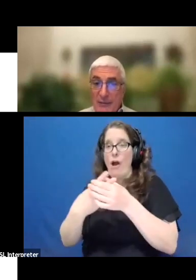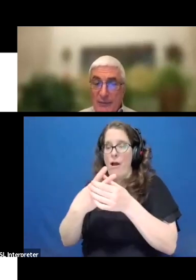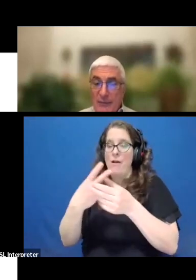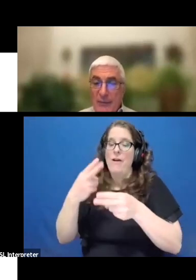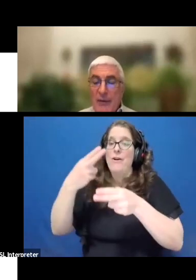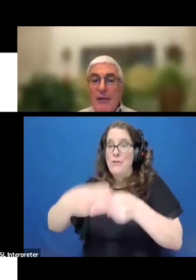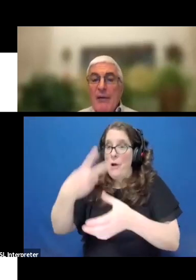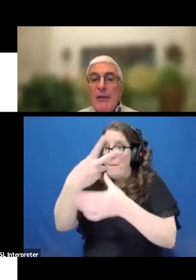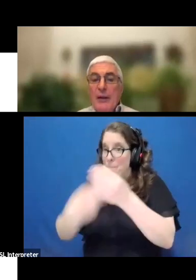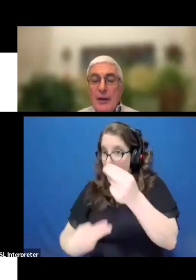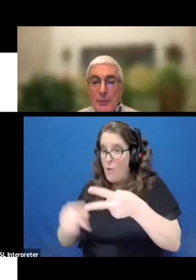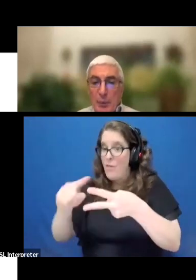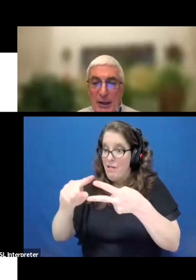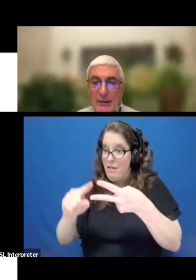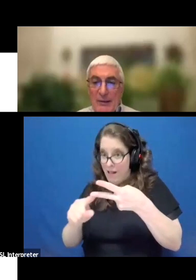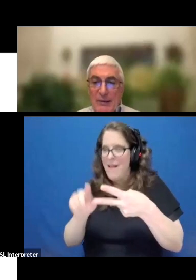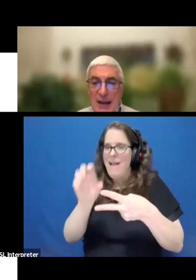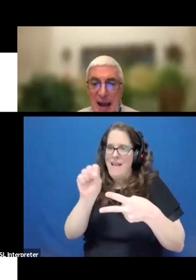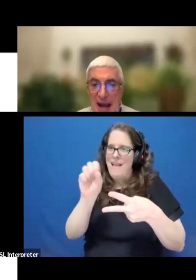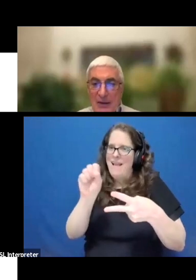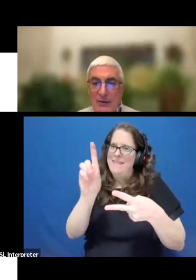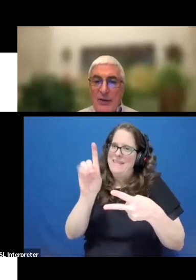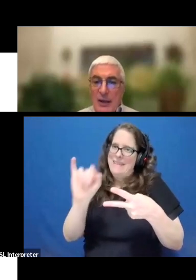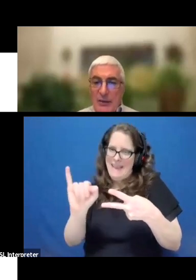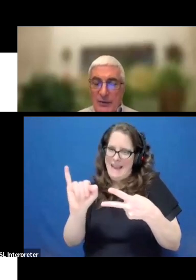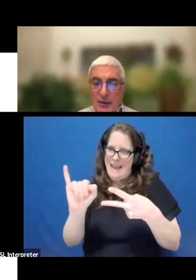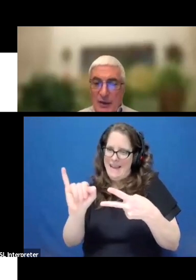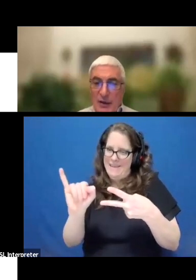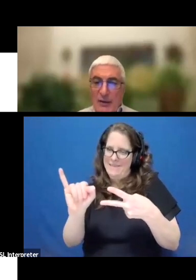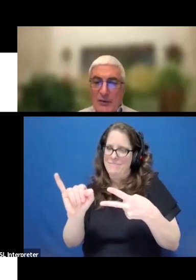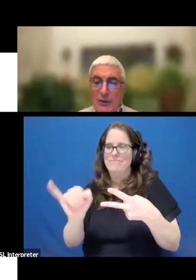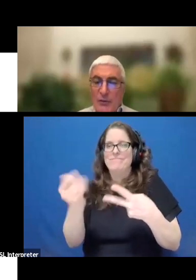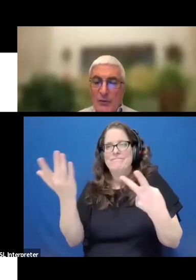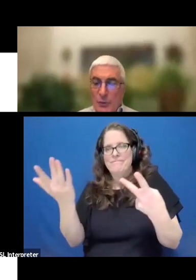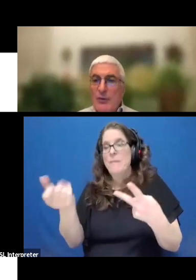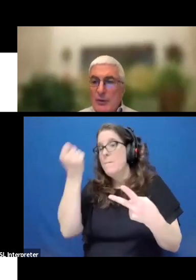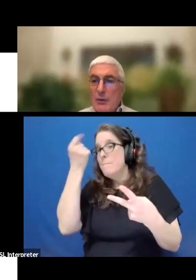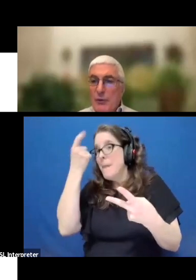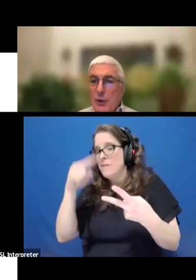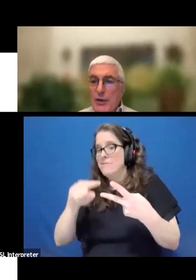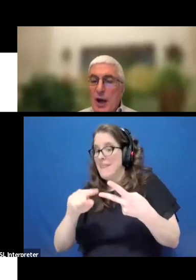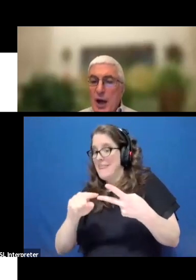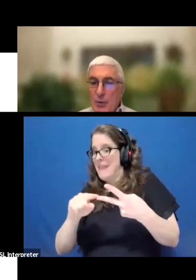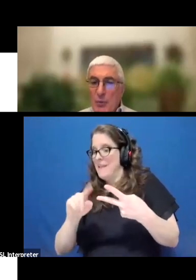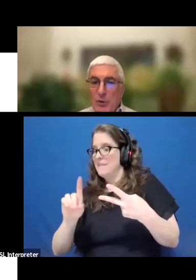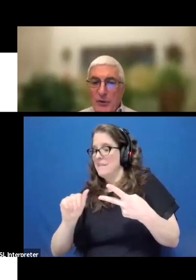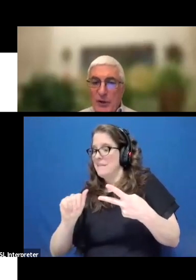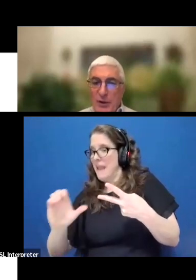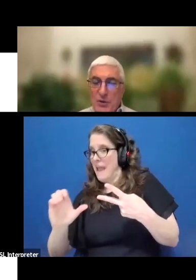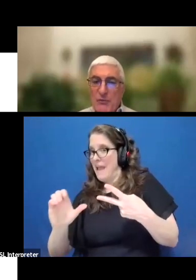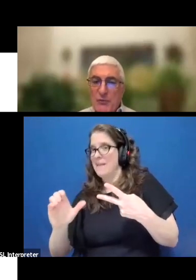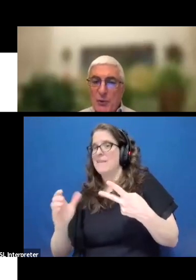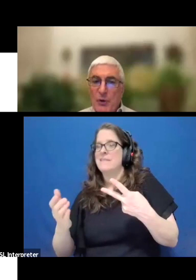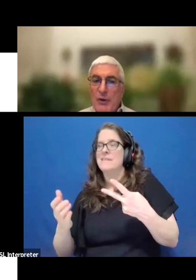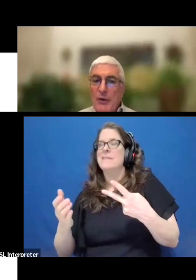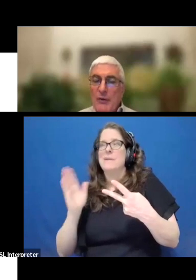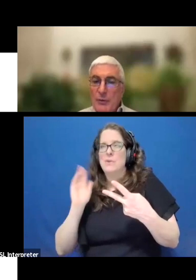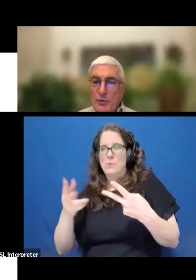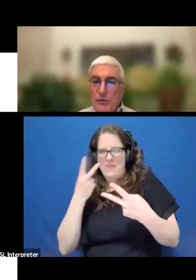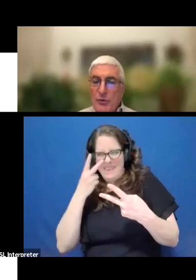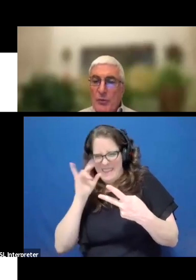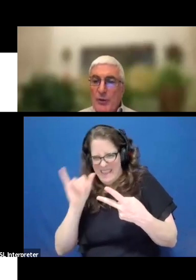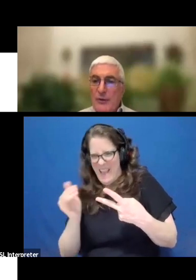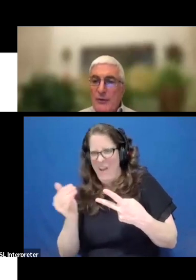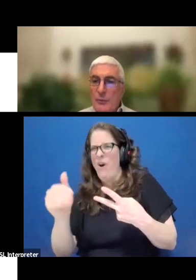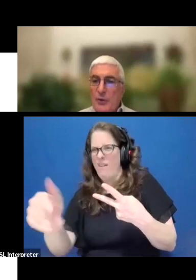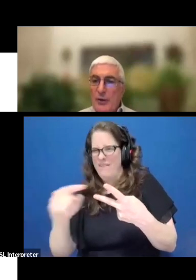SSDI. But DAC, DAC is also a very common abbreviation for